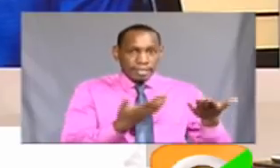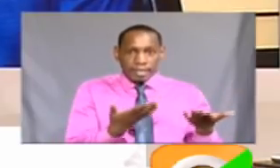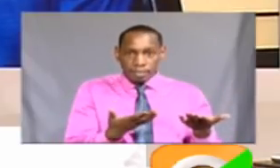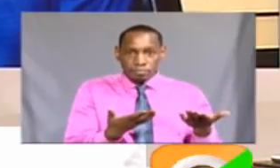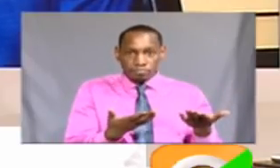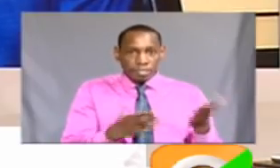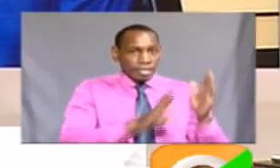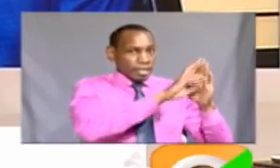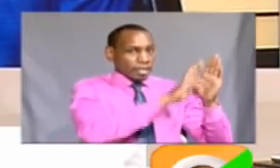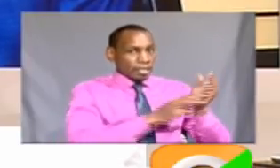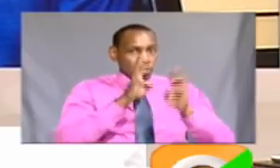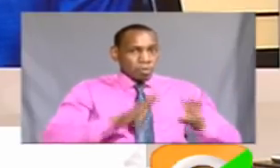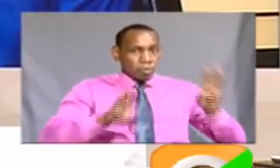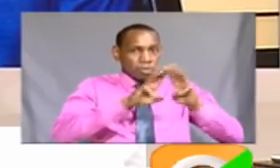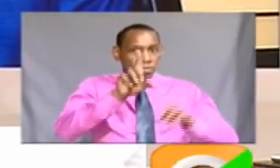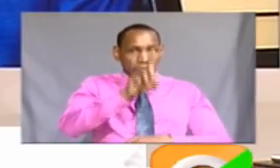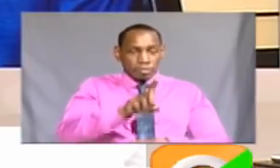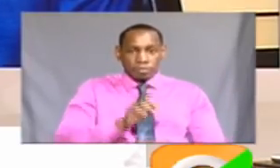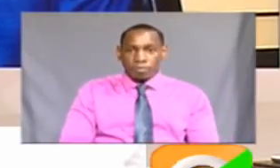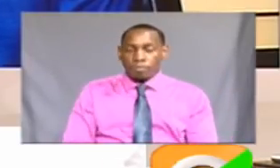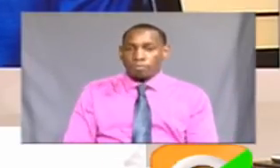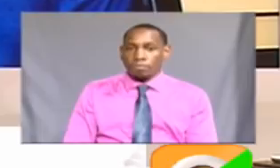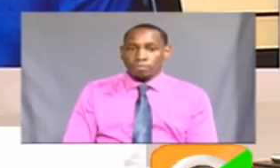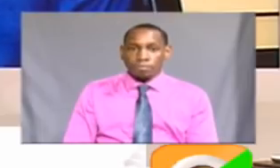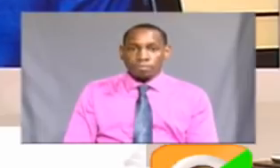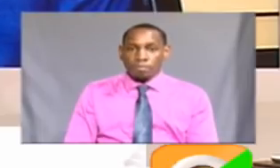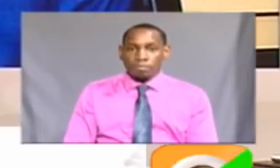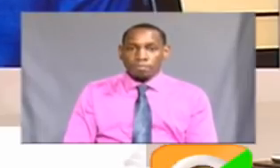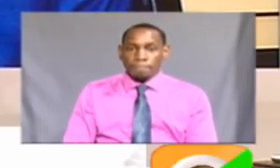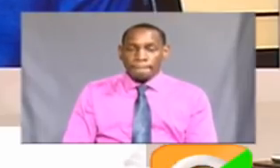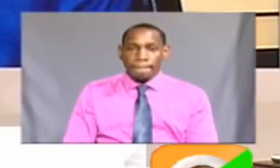this worth it for your members?